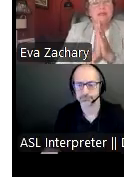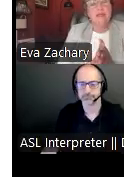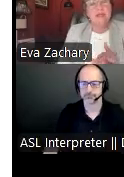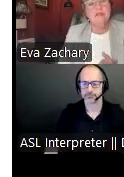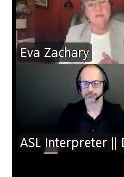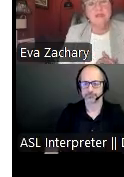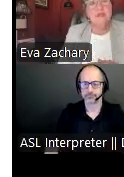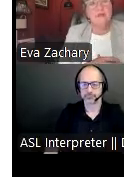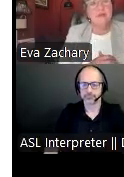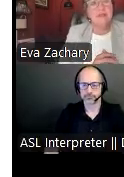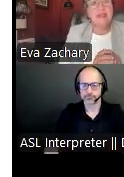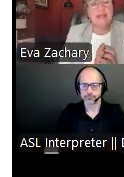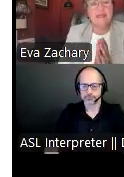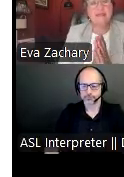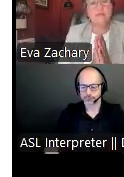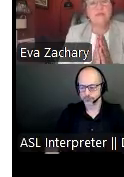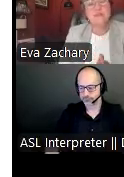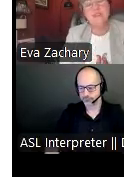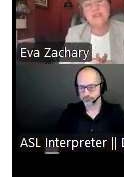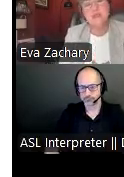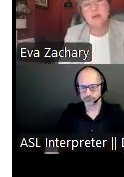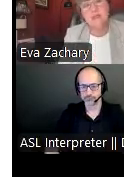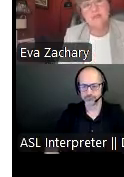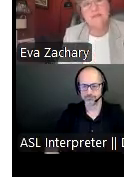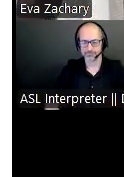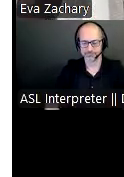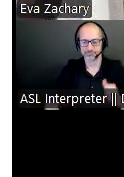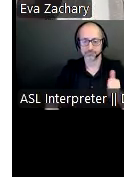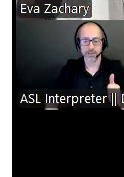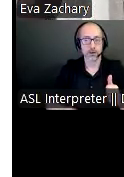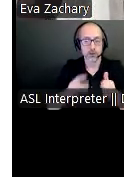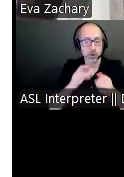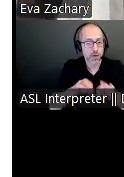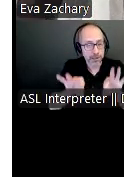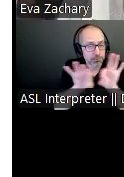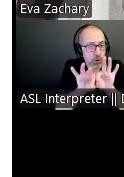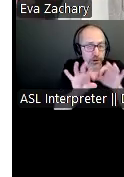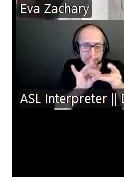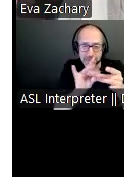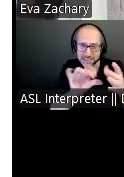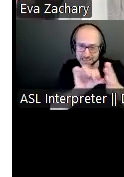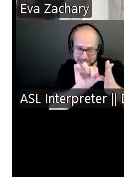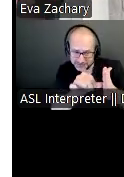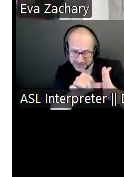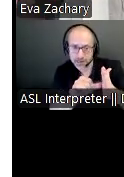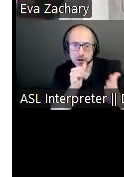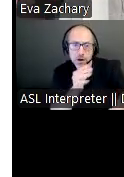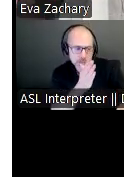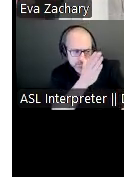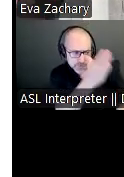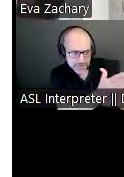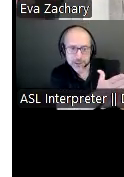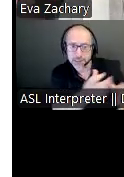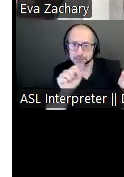The key message I want to share with you today is prevention is possible. If we strengthen training, awareness, collaboration, and